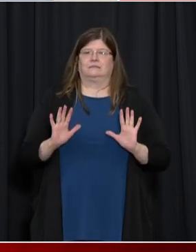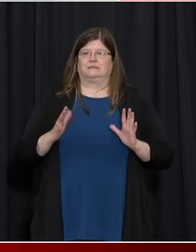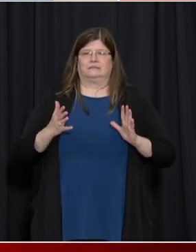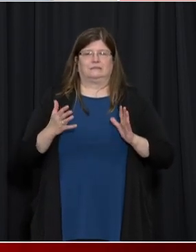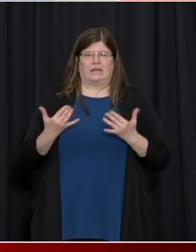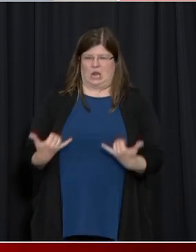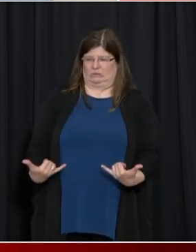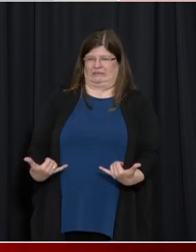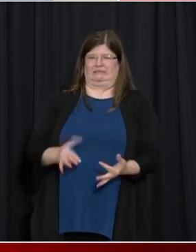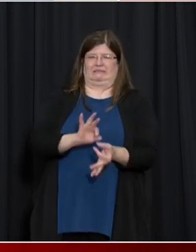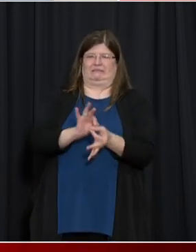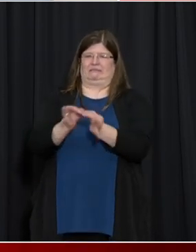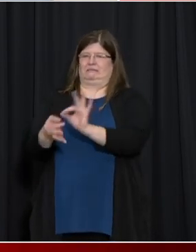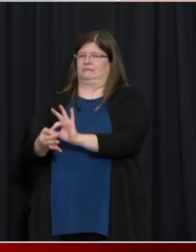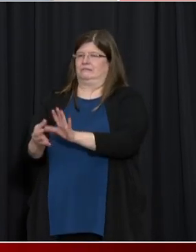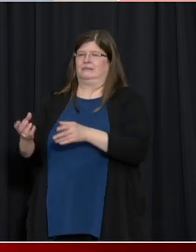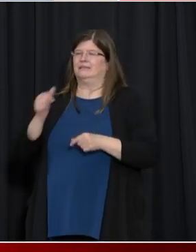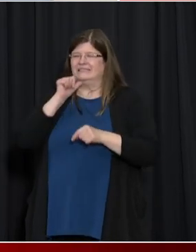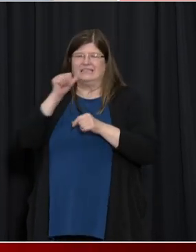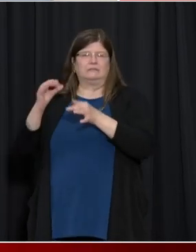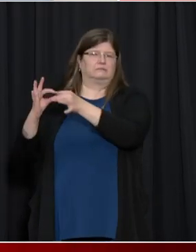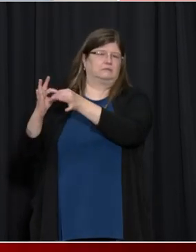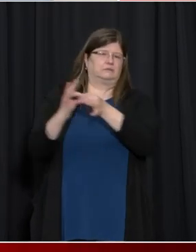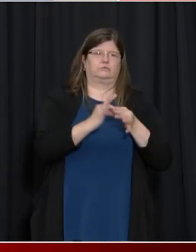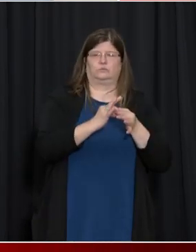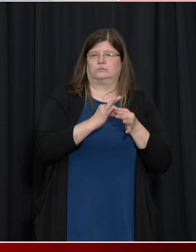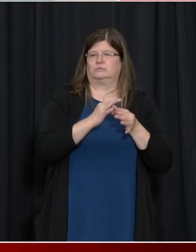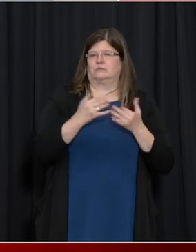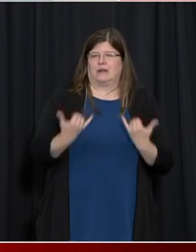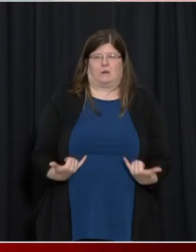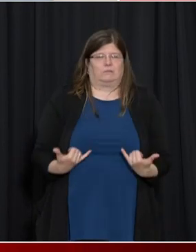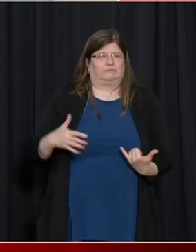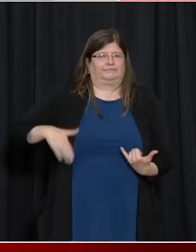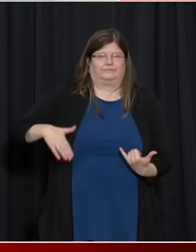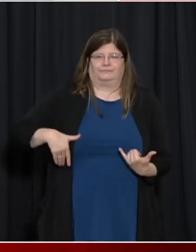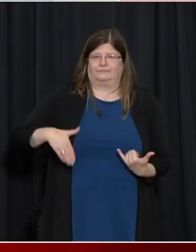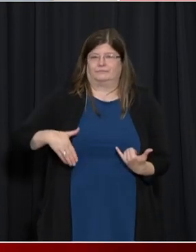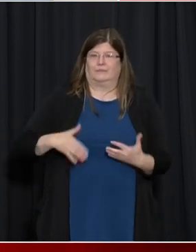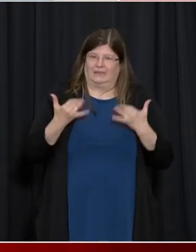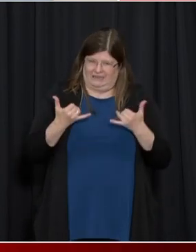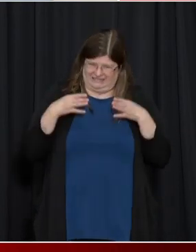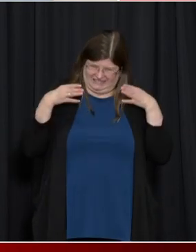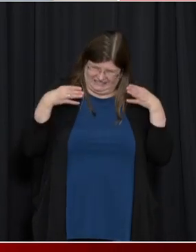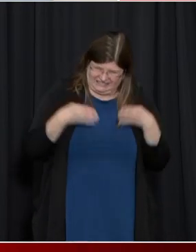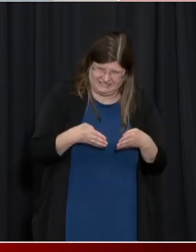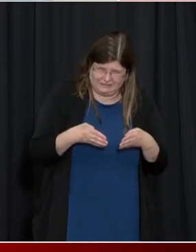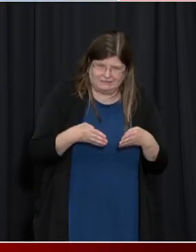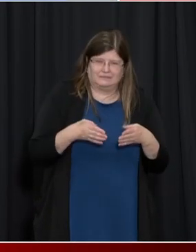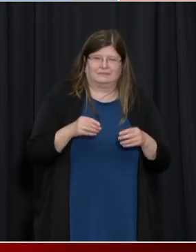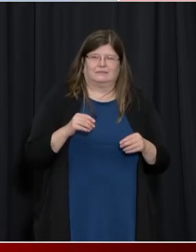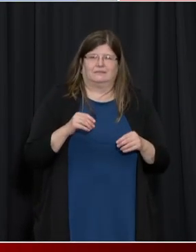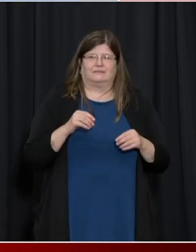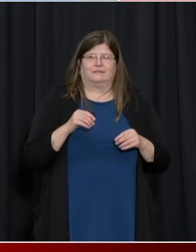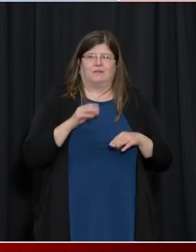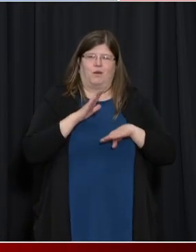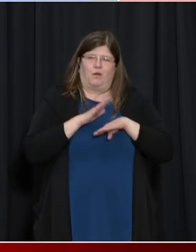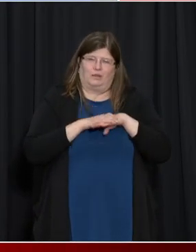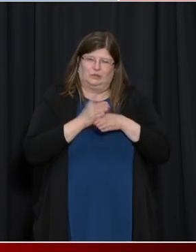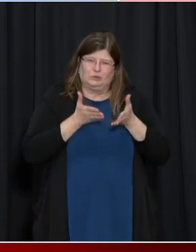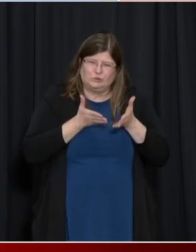interpretation of the recommendations. The current interpretation of the recommendations is that there may need to